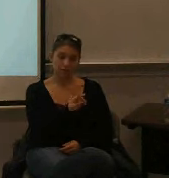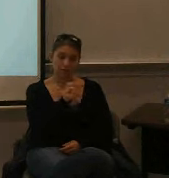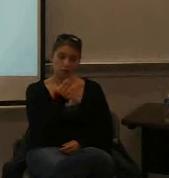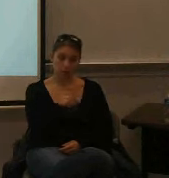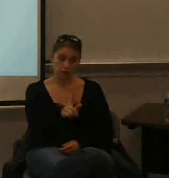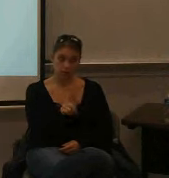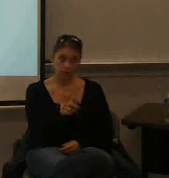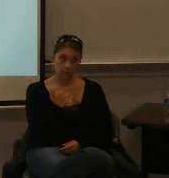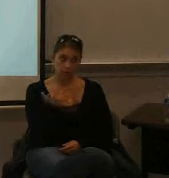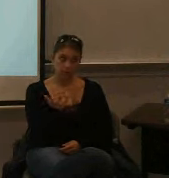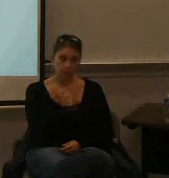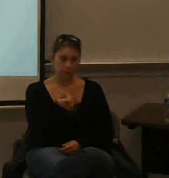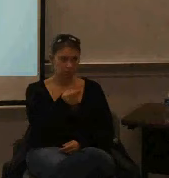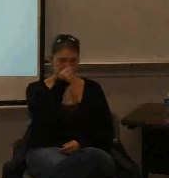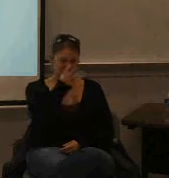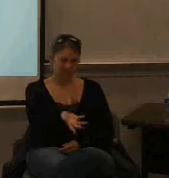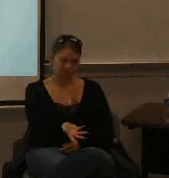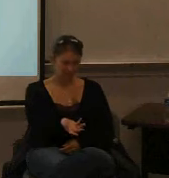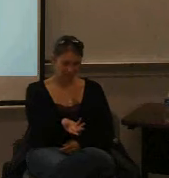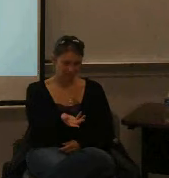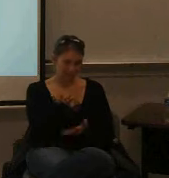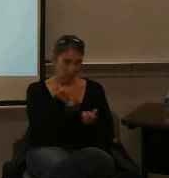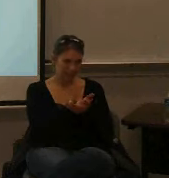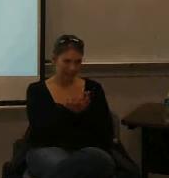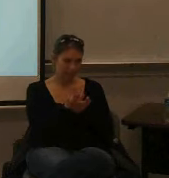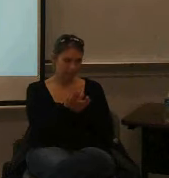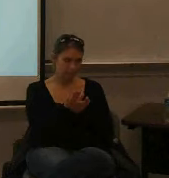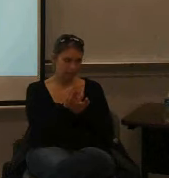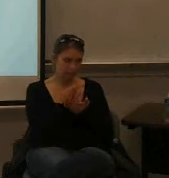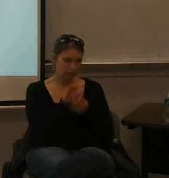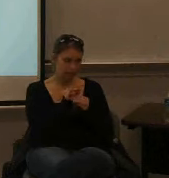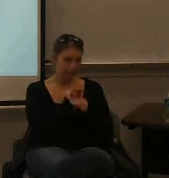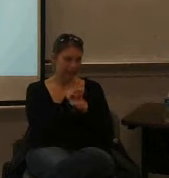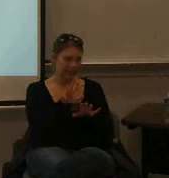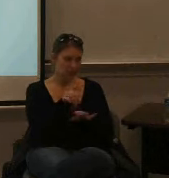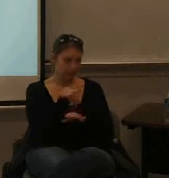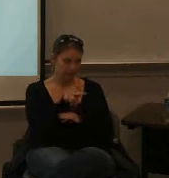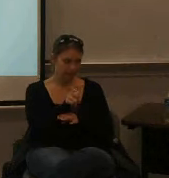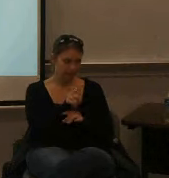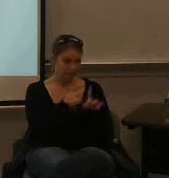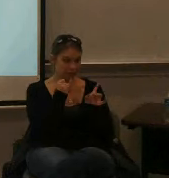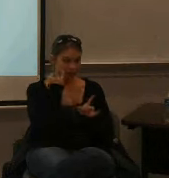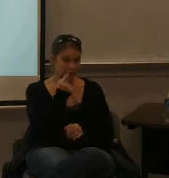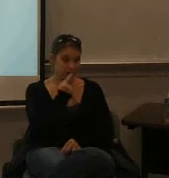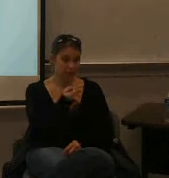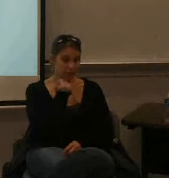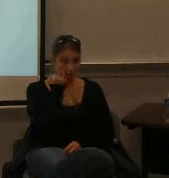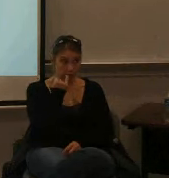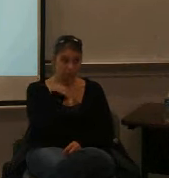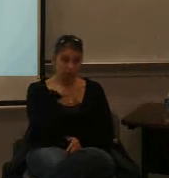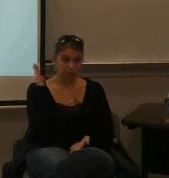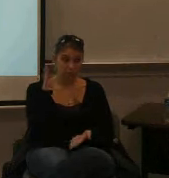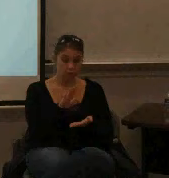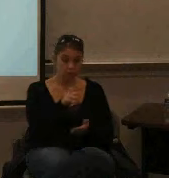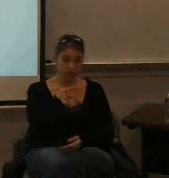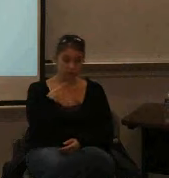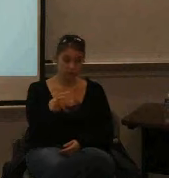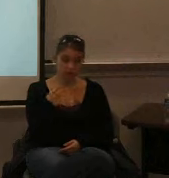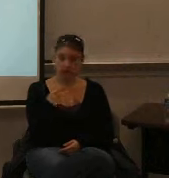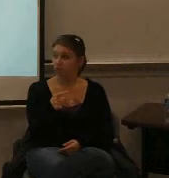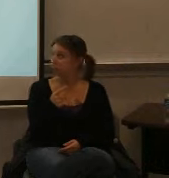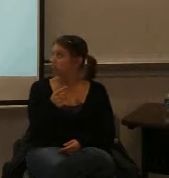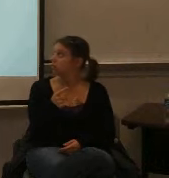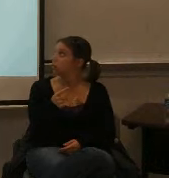liter of chlorophyll, they're not going to care, right? But if you tell them, if I decrease my